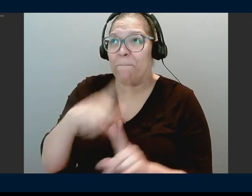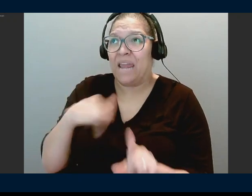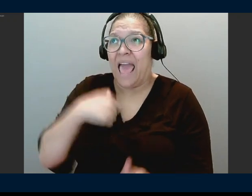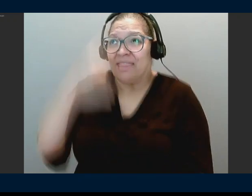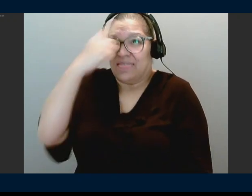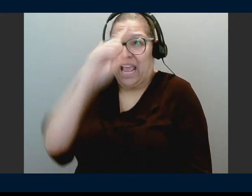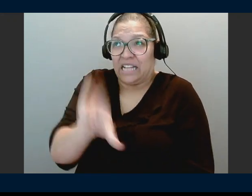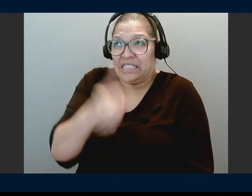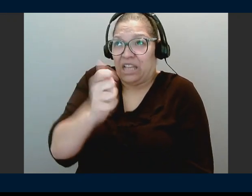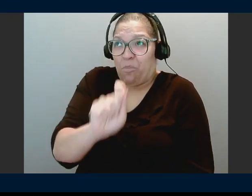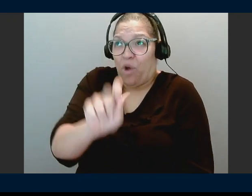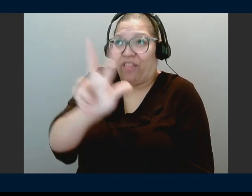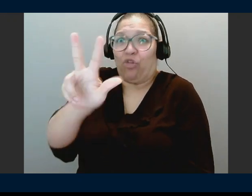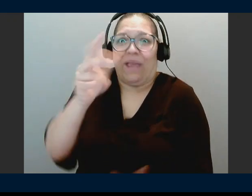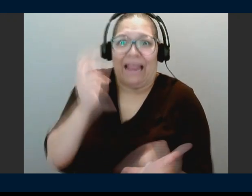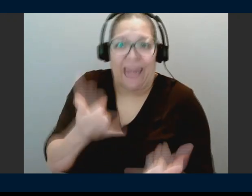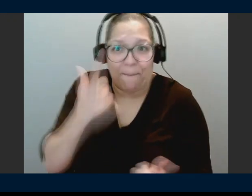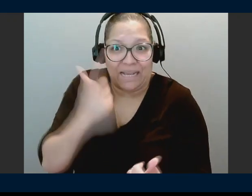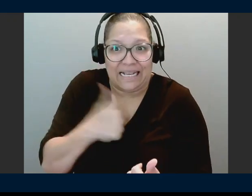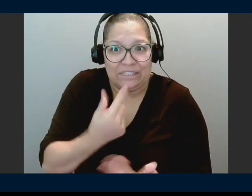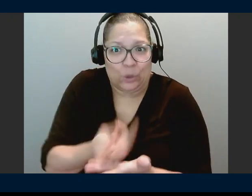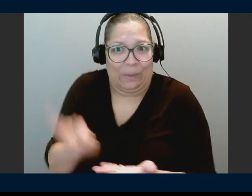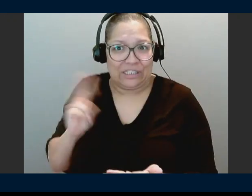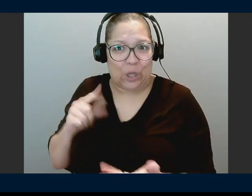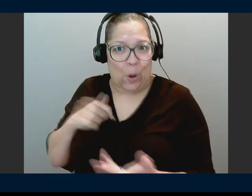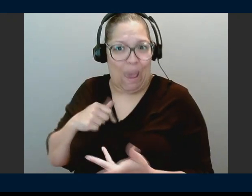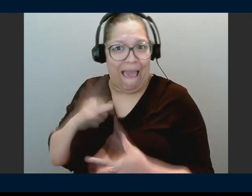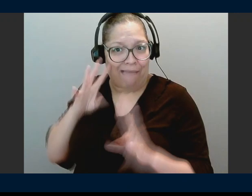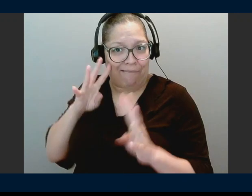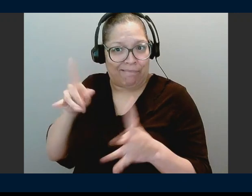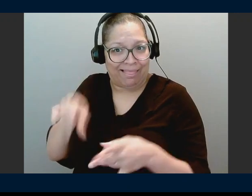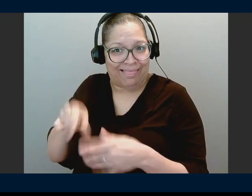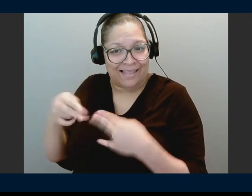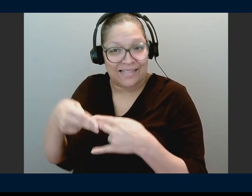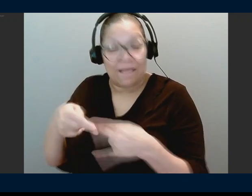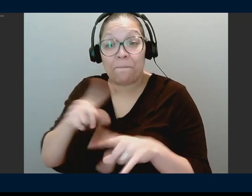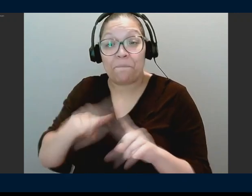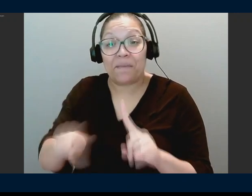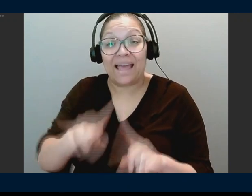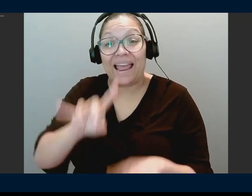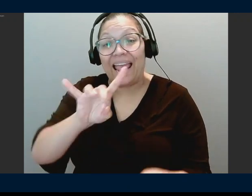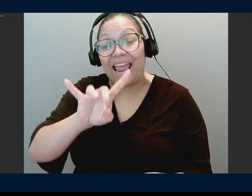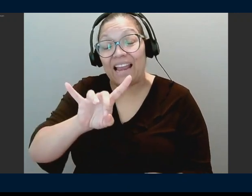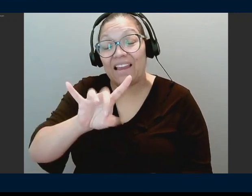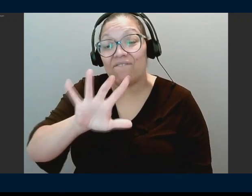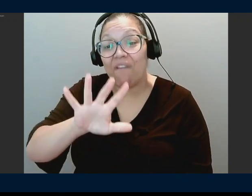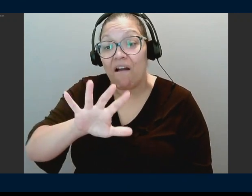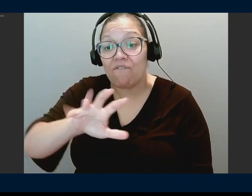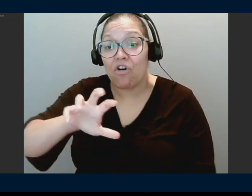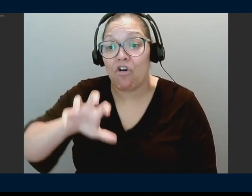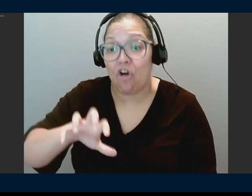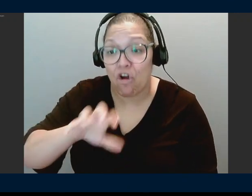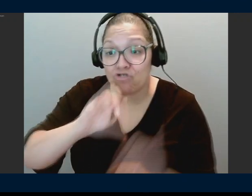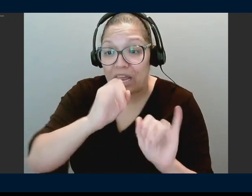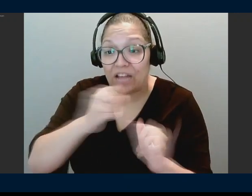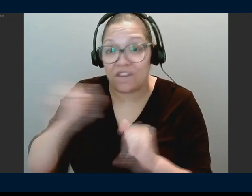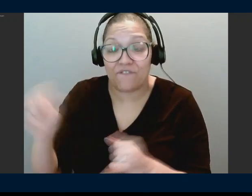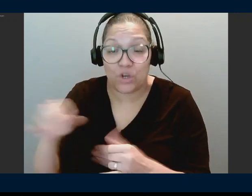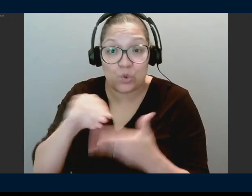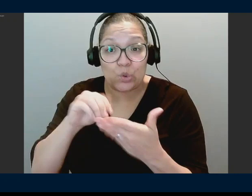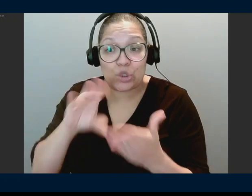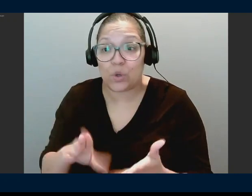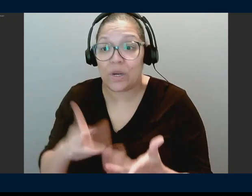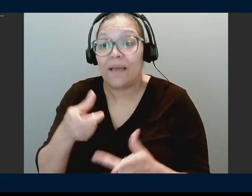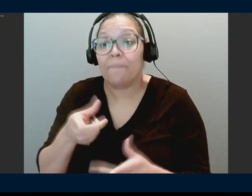2 weeks ago. And in over now 8,500 individual students. And unlike